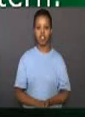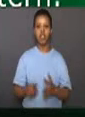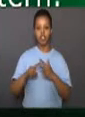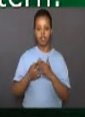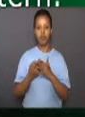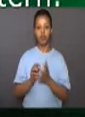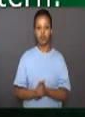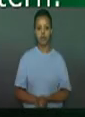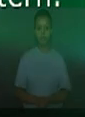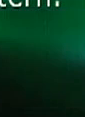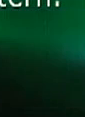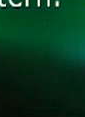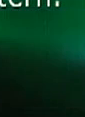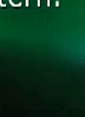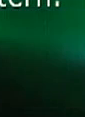Begin.